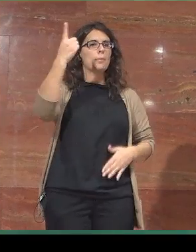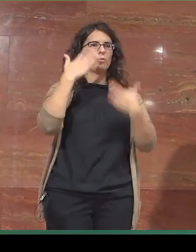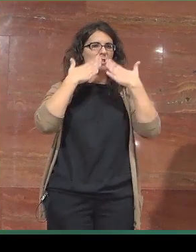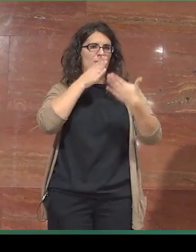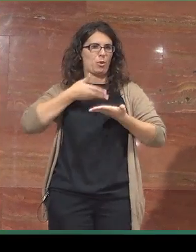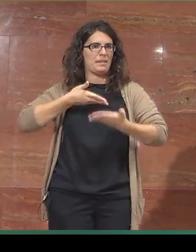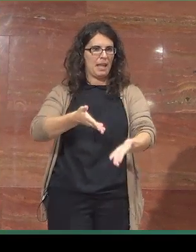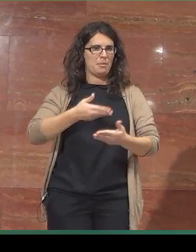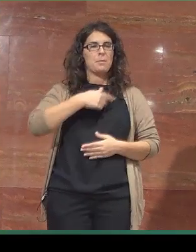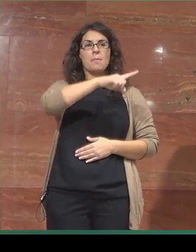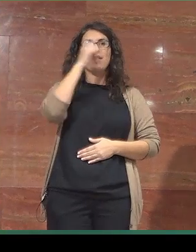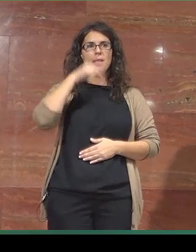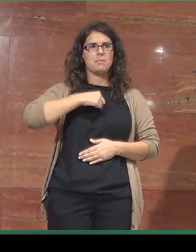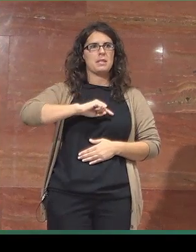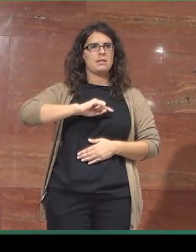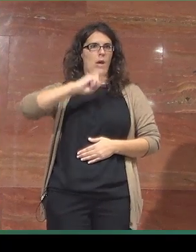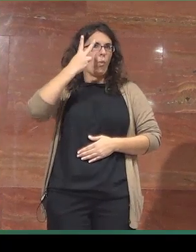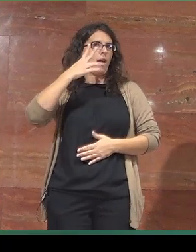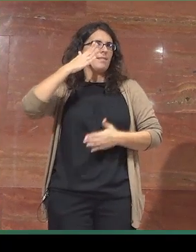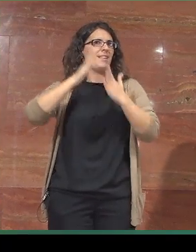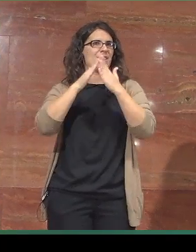city after London. It's a beautiful city.